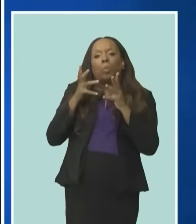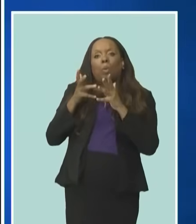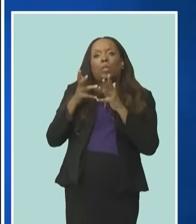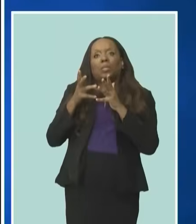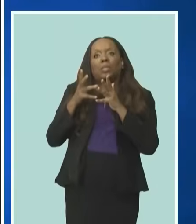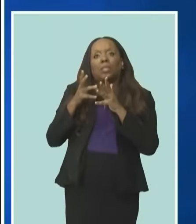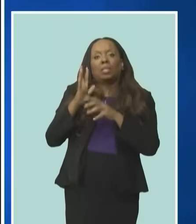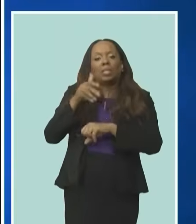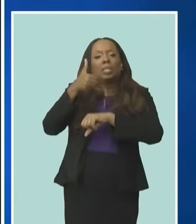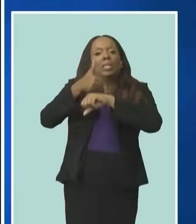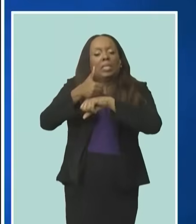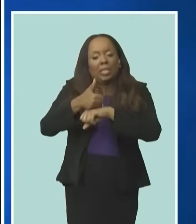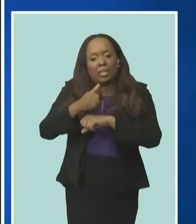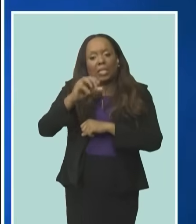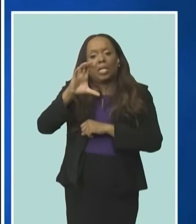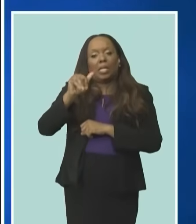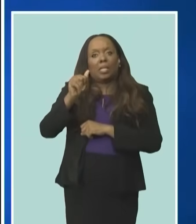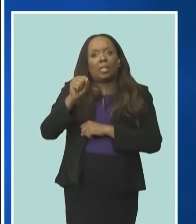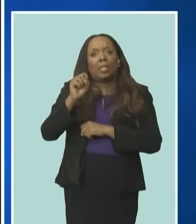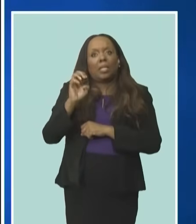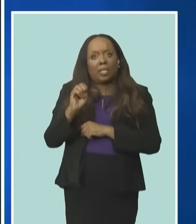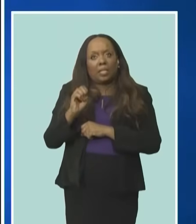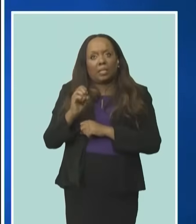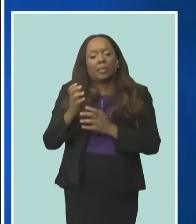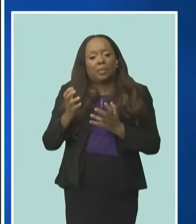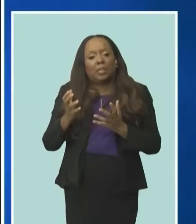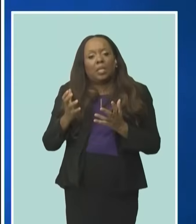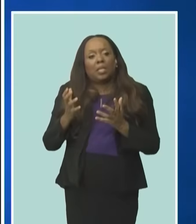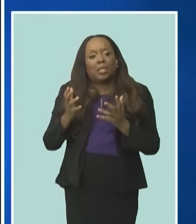the region, the average,